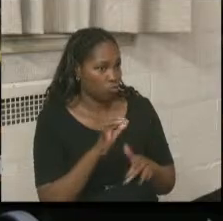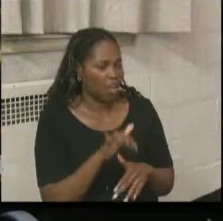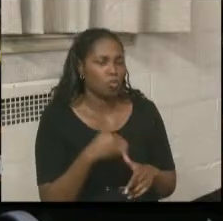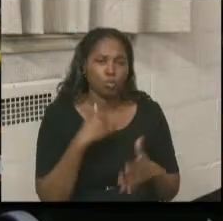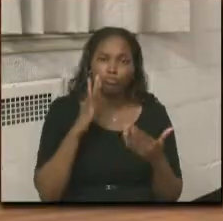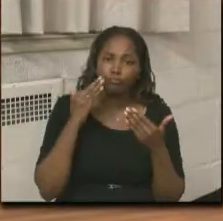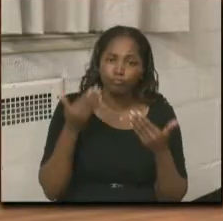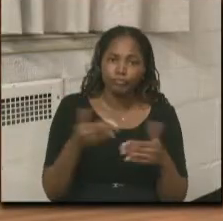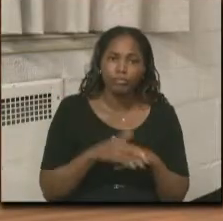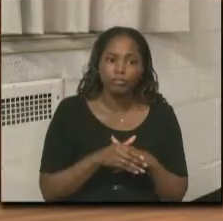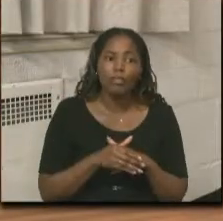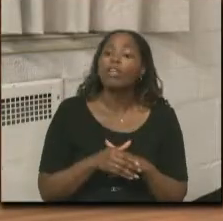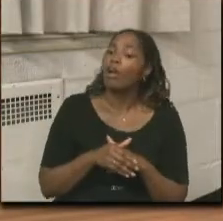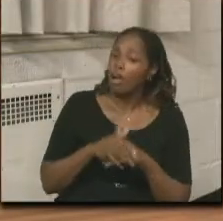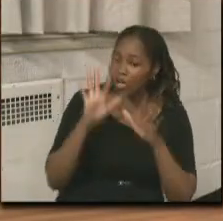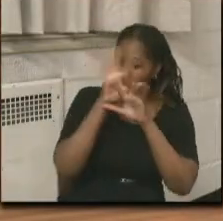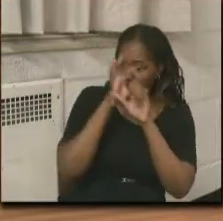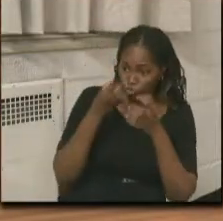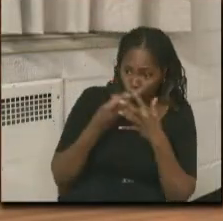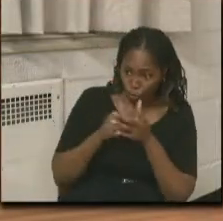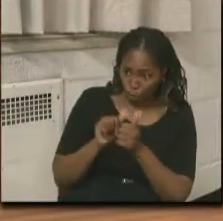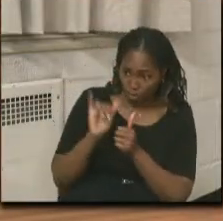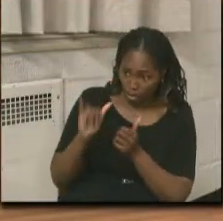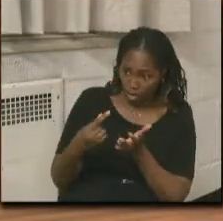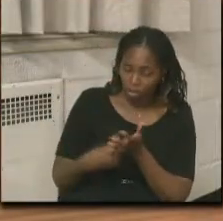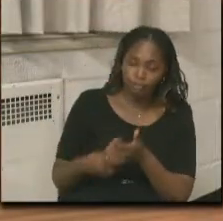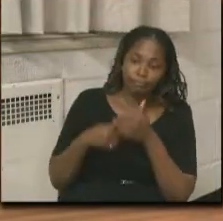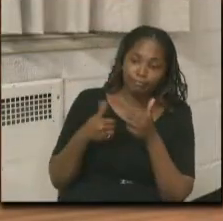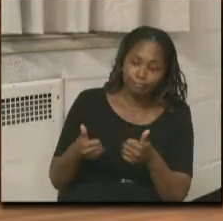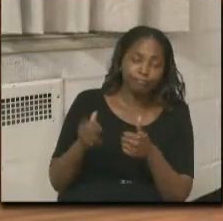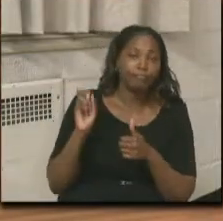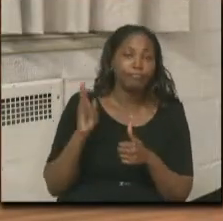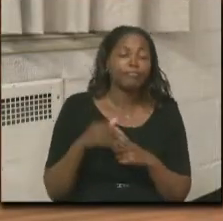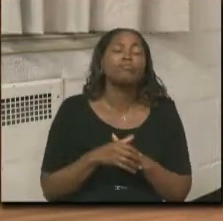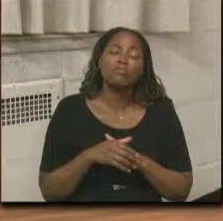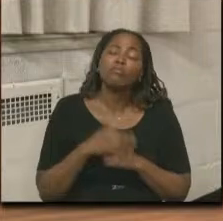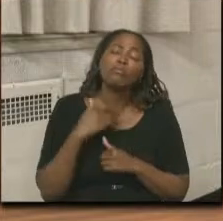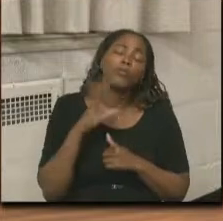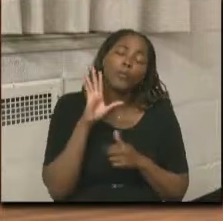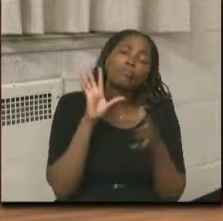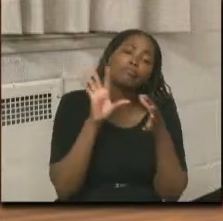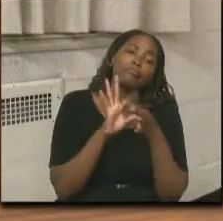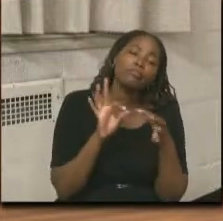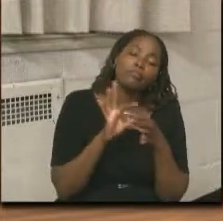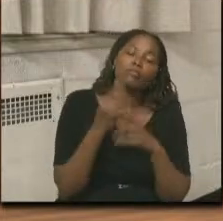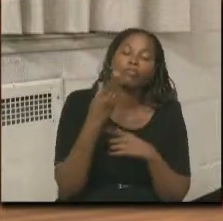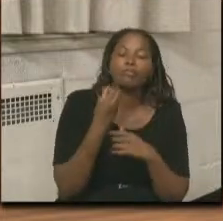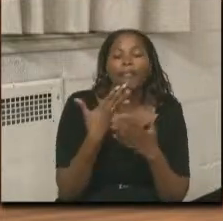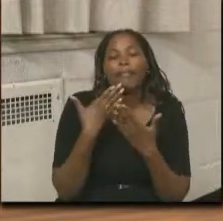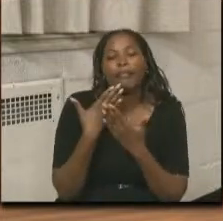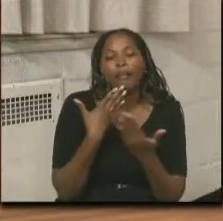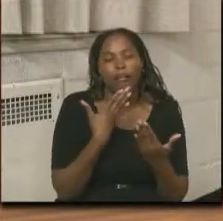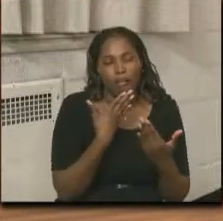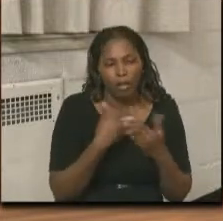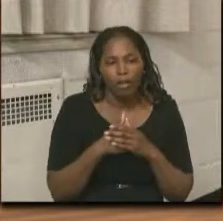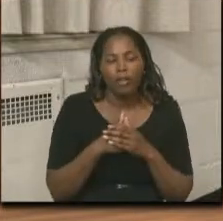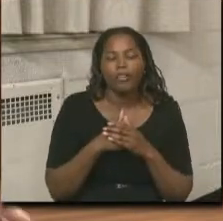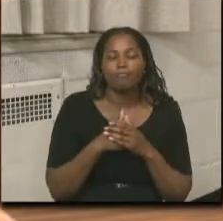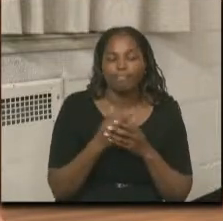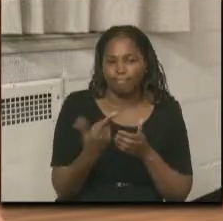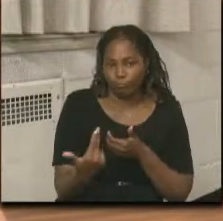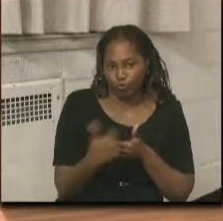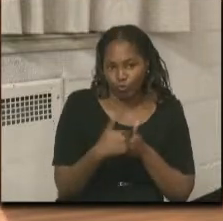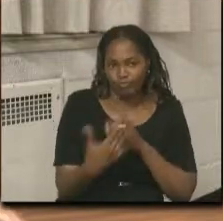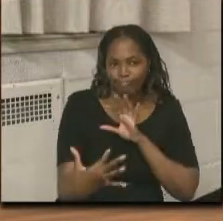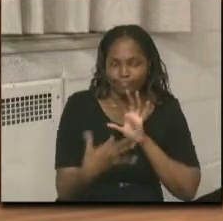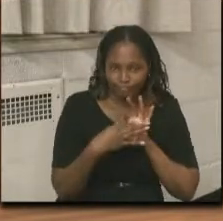So would you like to start there? Yes, please. Okay, Thank you. good deal. Well, what I will say, just want to thank you all for joining us